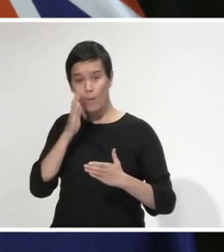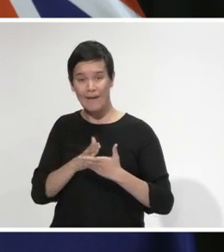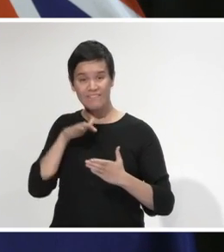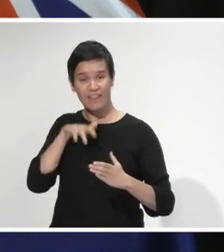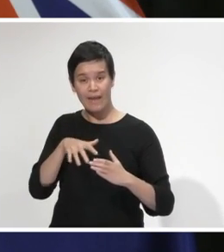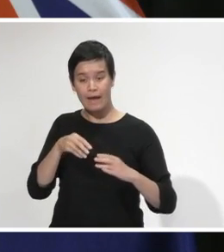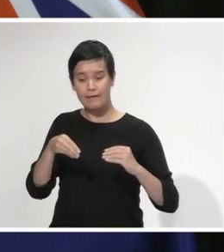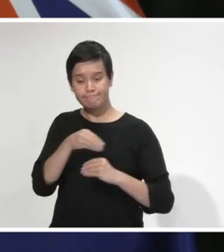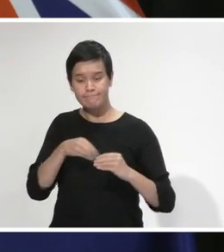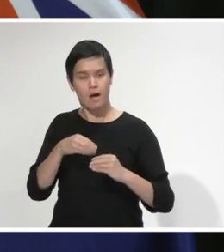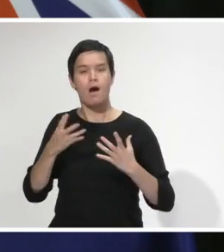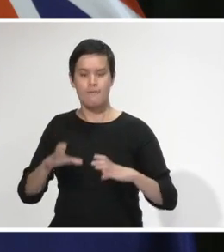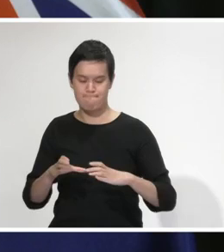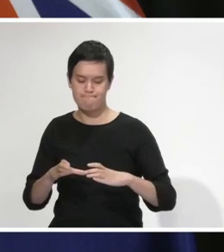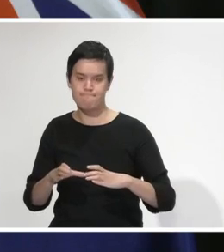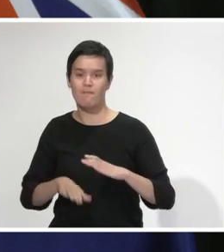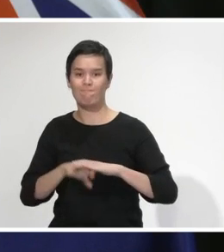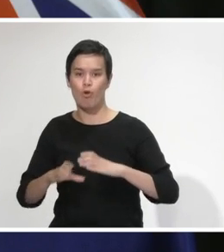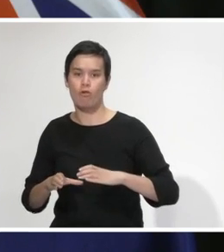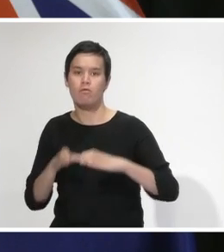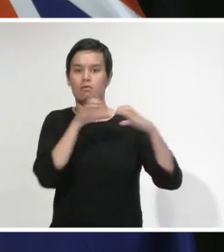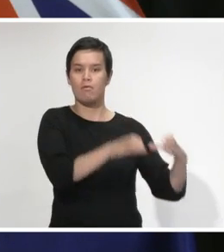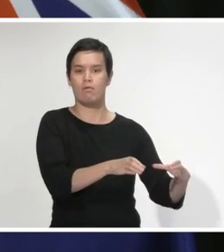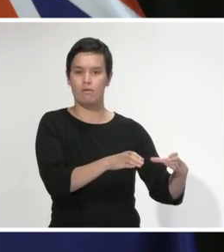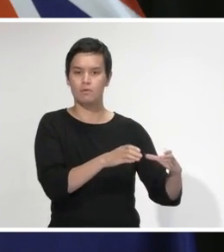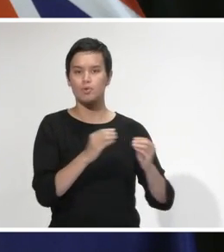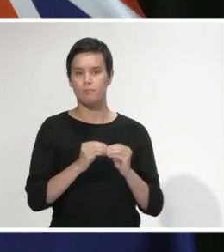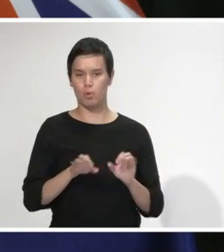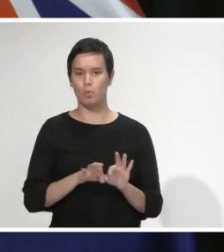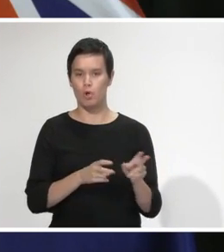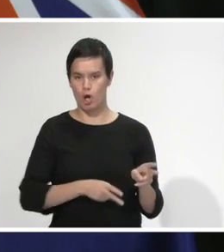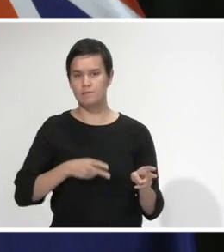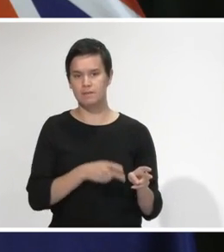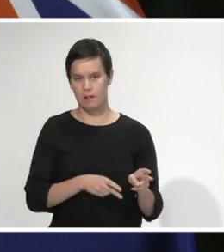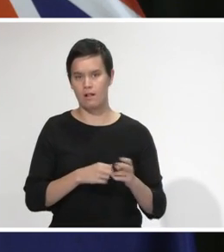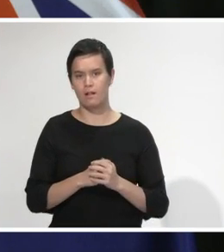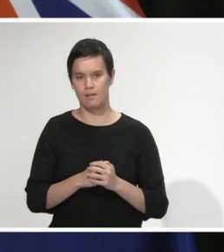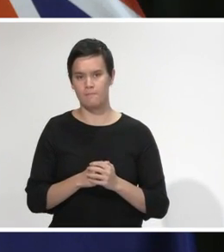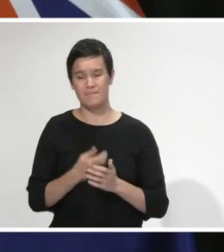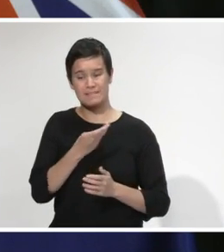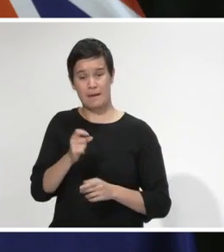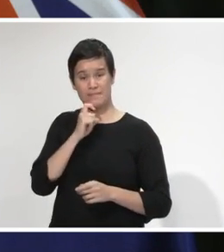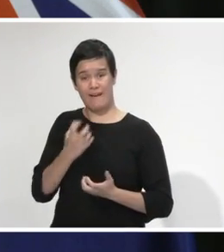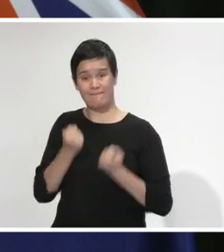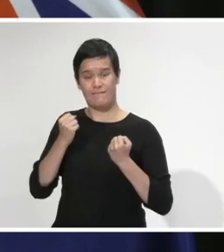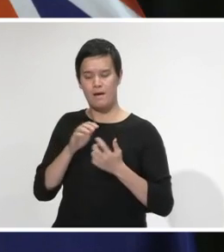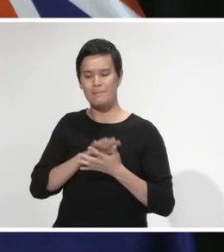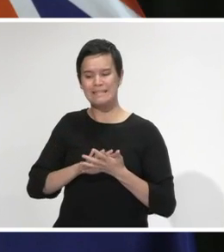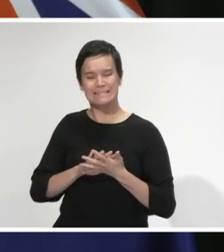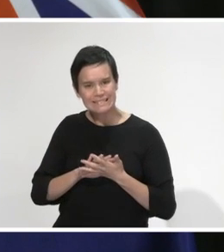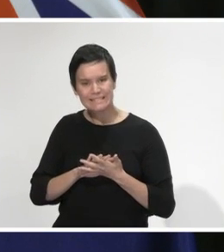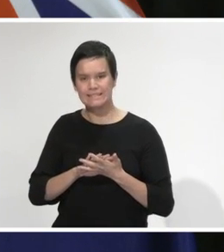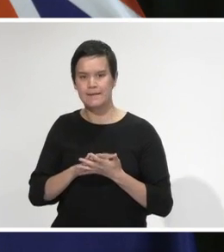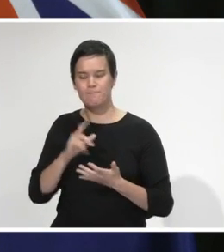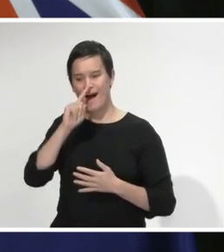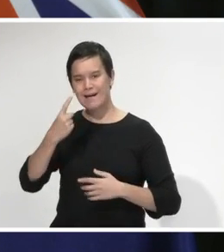keep staffing it and provide the level of care and support that was needed for those people who were probable or confirmed cases. So that was the reason for